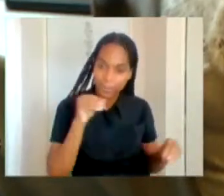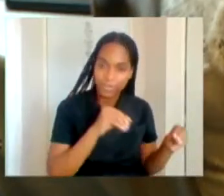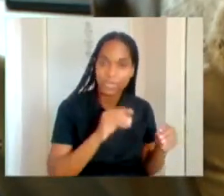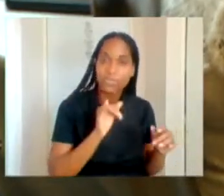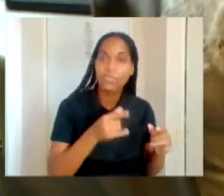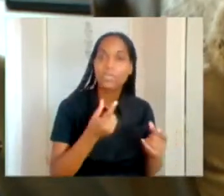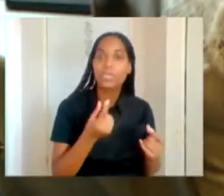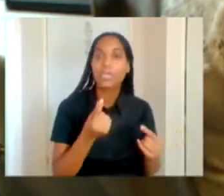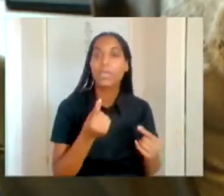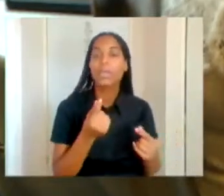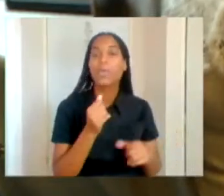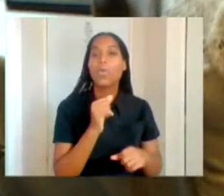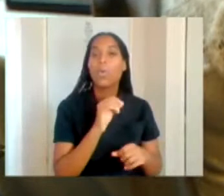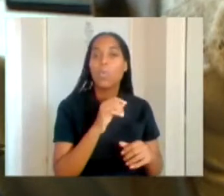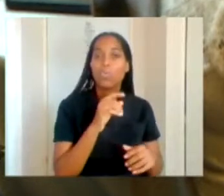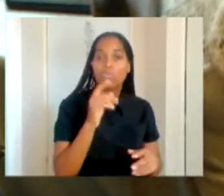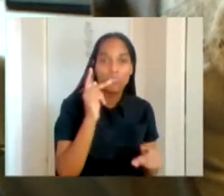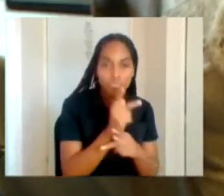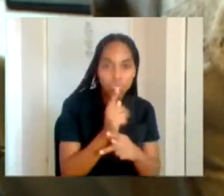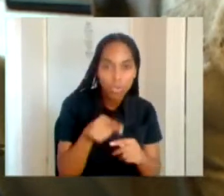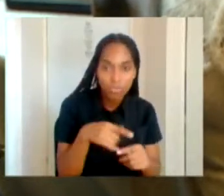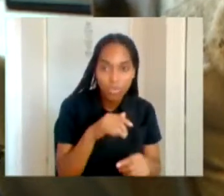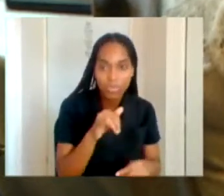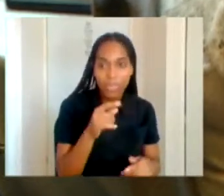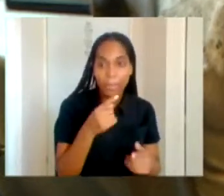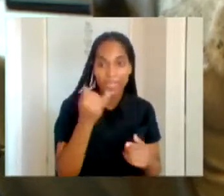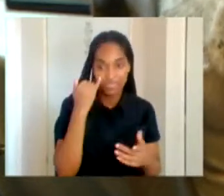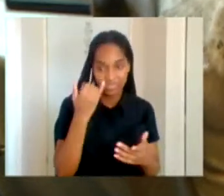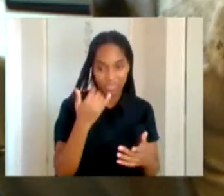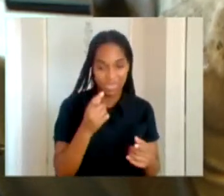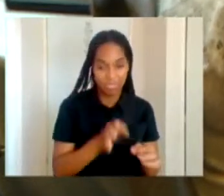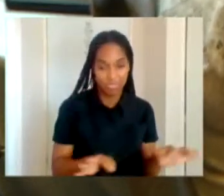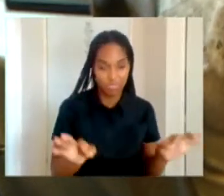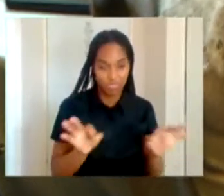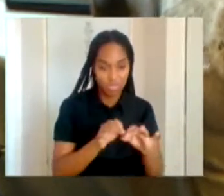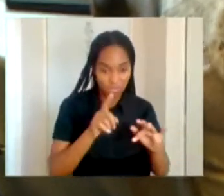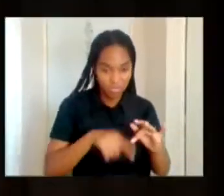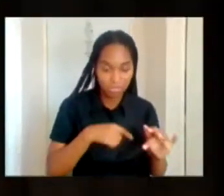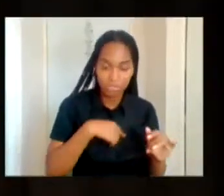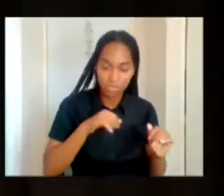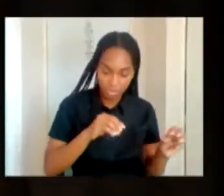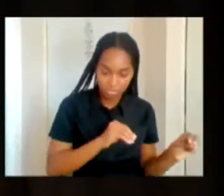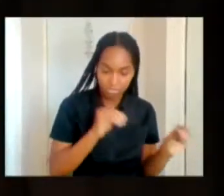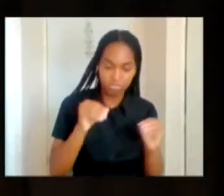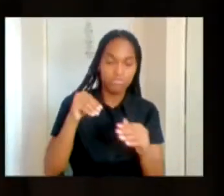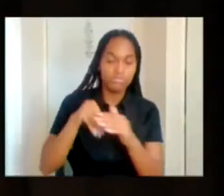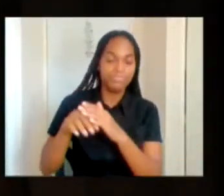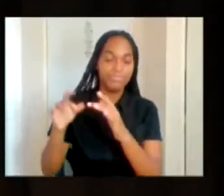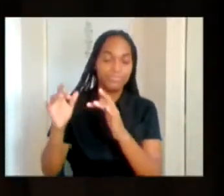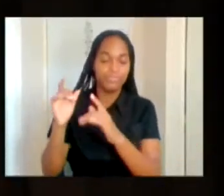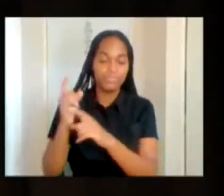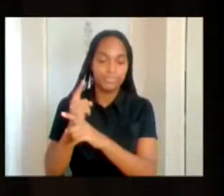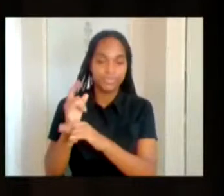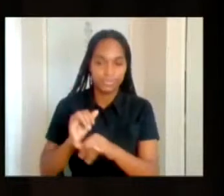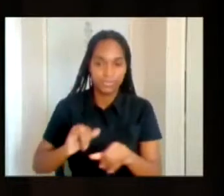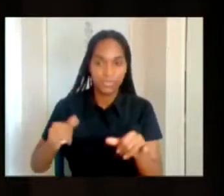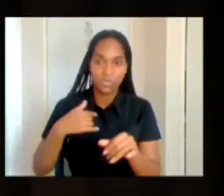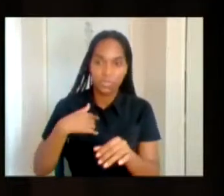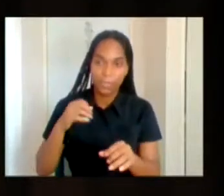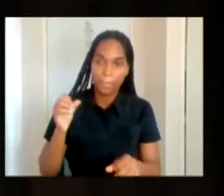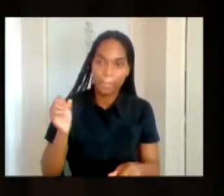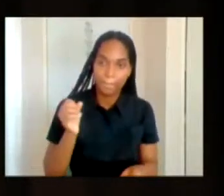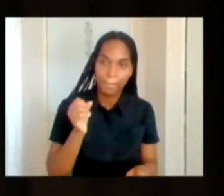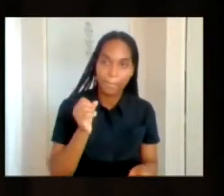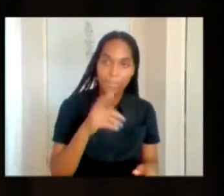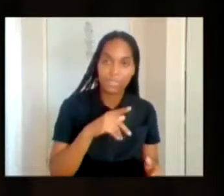workarounds around that. But if there's something fundamental that's missing, we can put that into the standards. We feed that back into the stack. It comes back in the Run